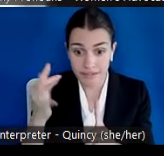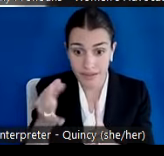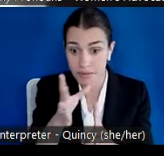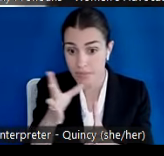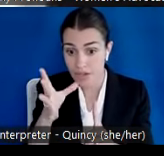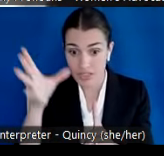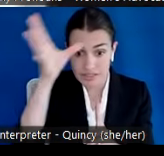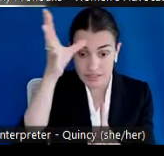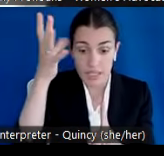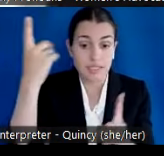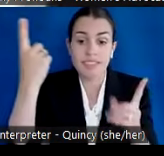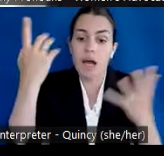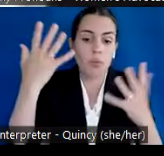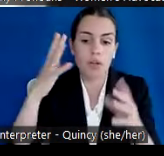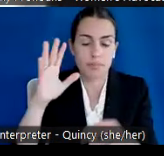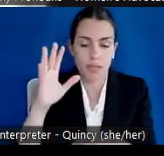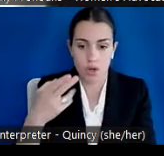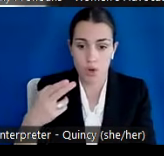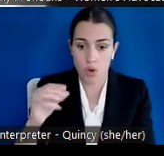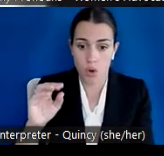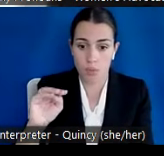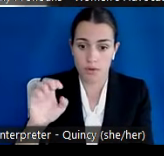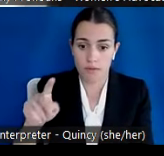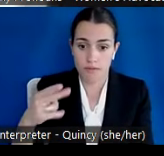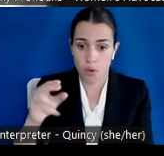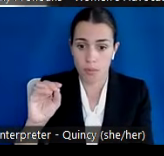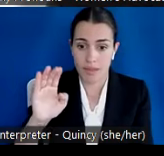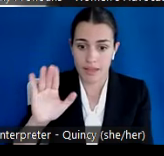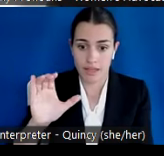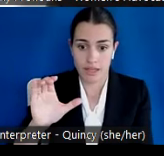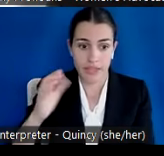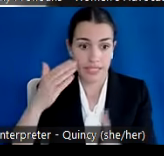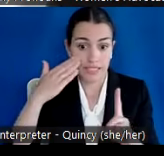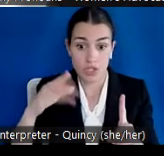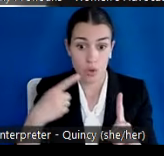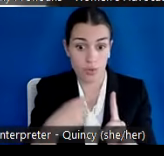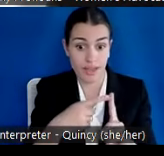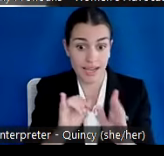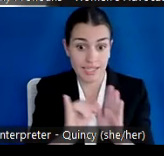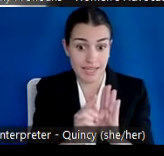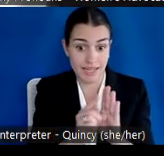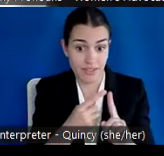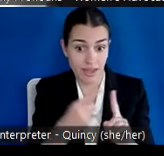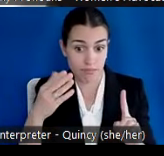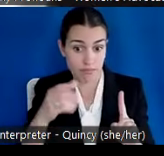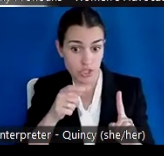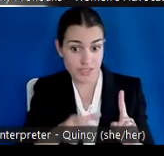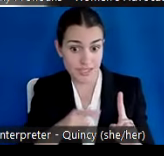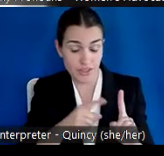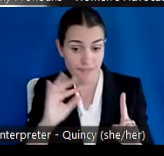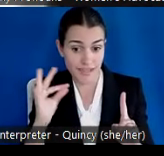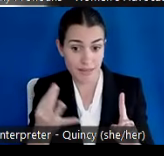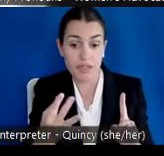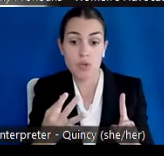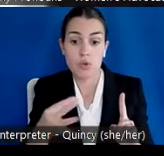a homophobic or a transphobic comment and didn't know the identity of the person in their family. And that can start to